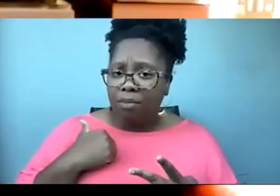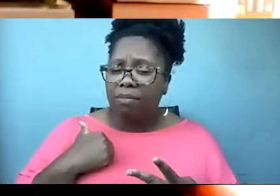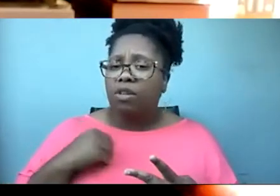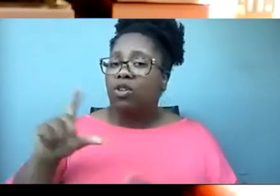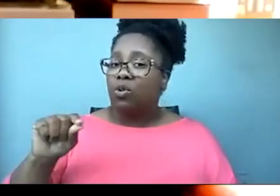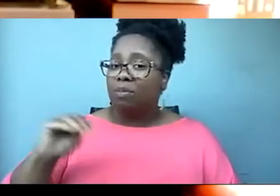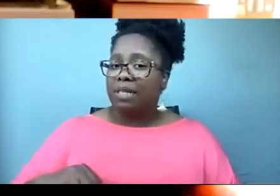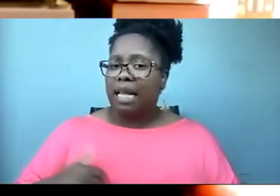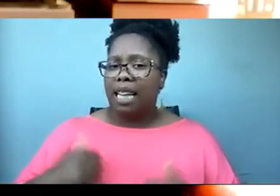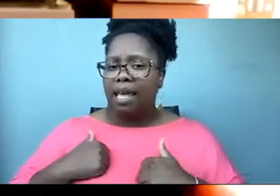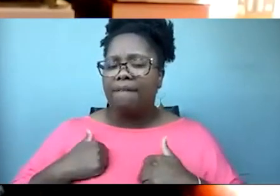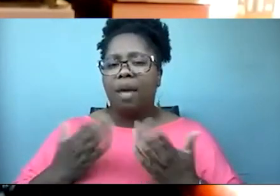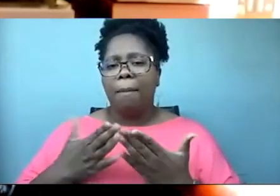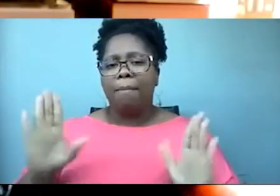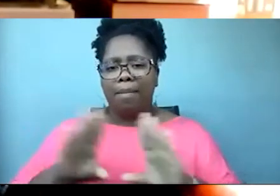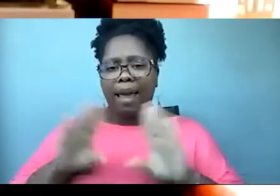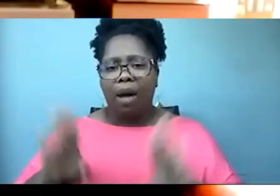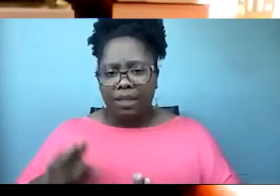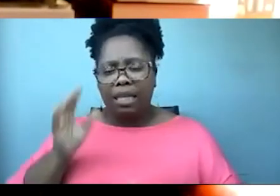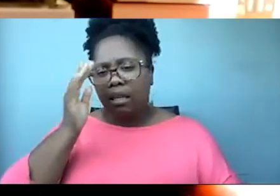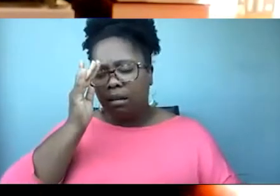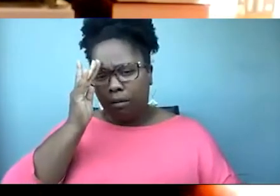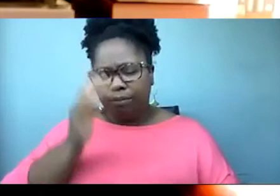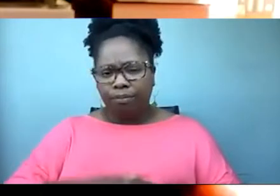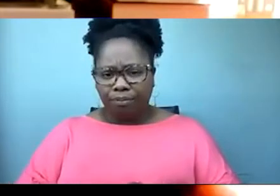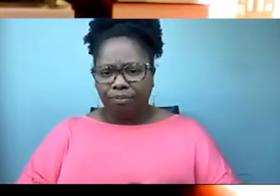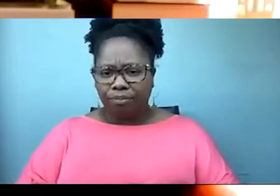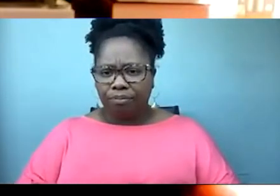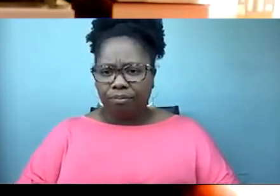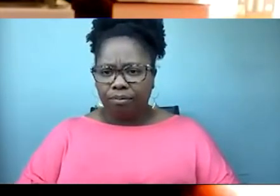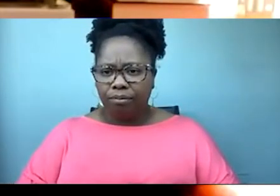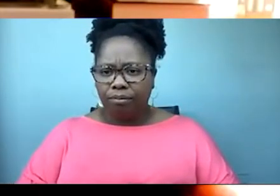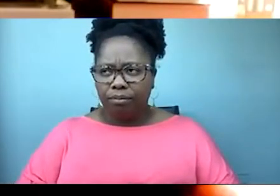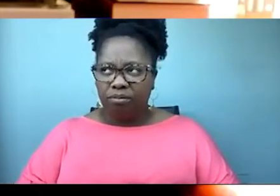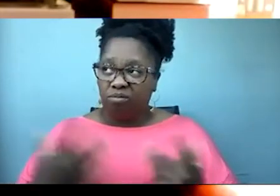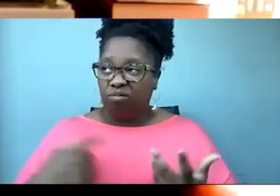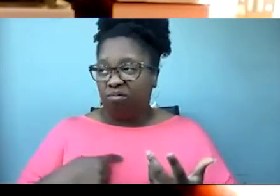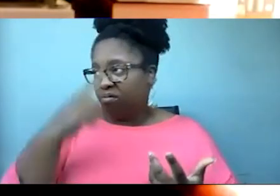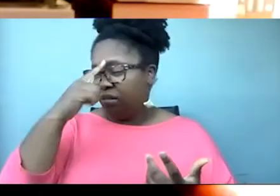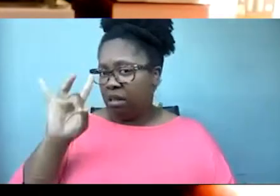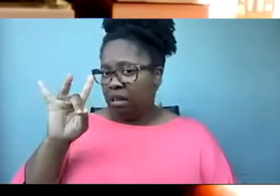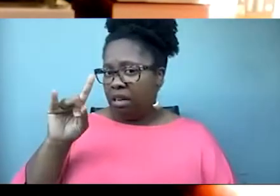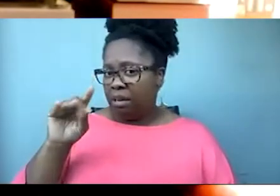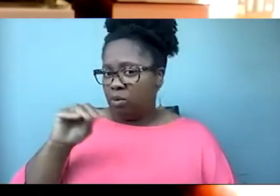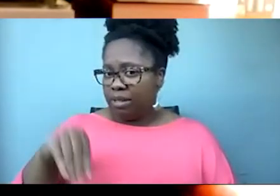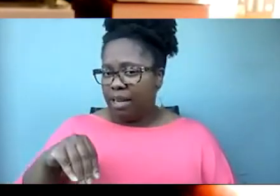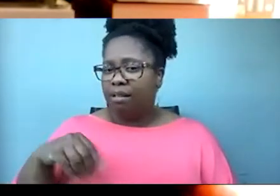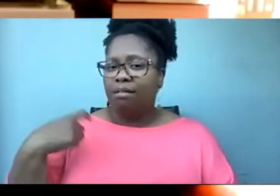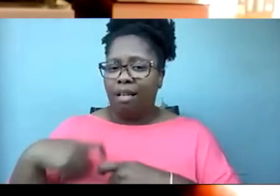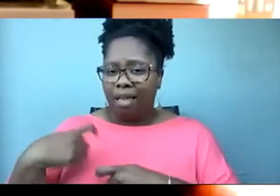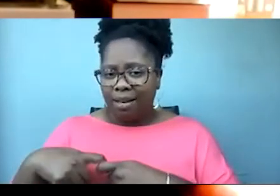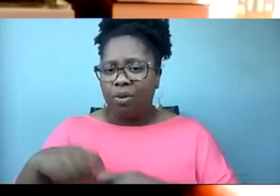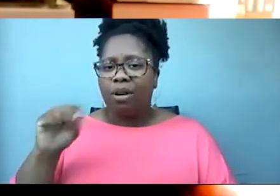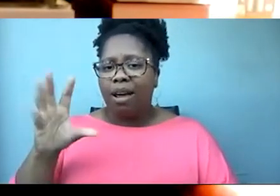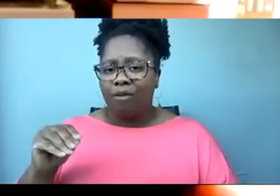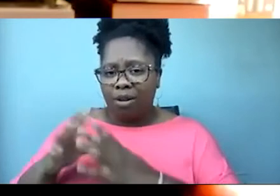I'd say 80% are Latino and African American, and we're getting like 100, 120 people Saturday morning